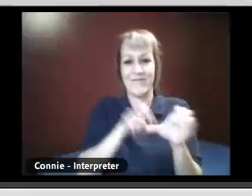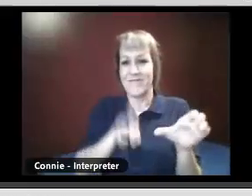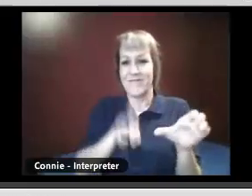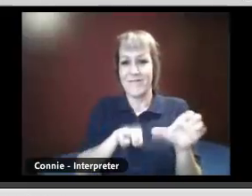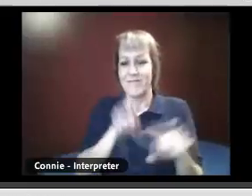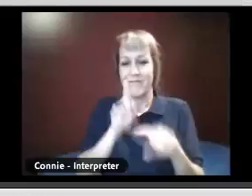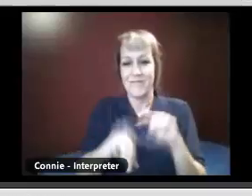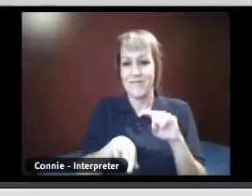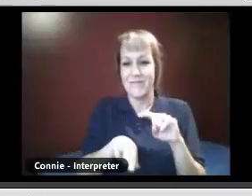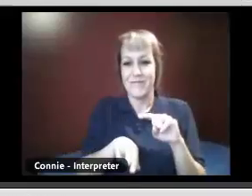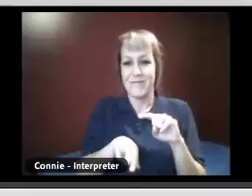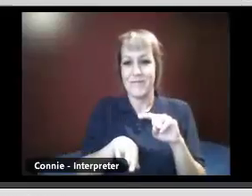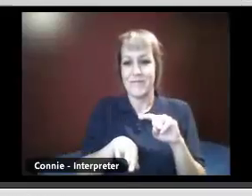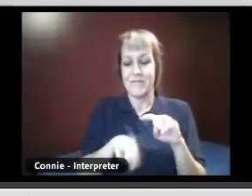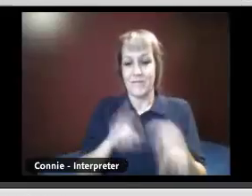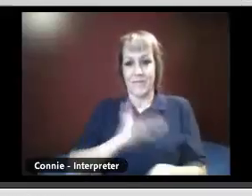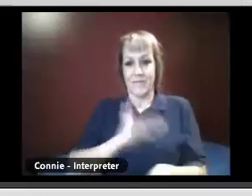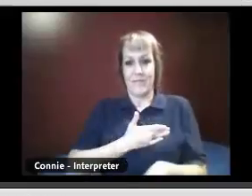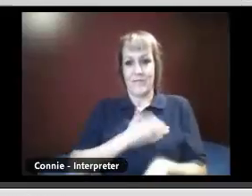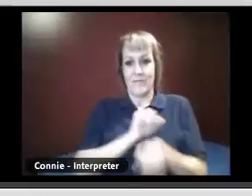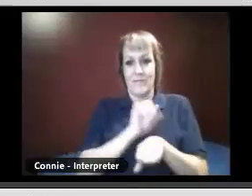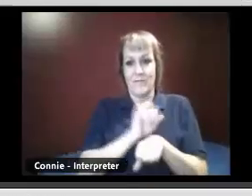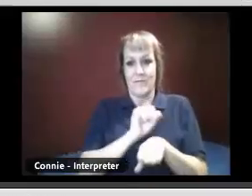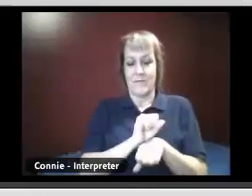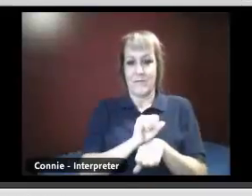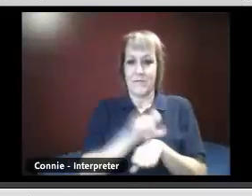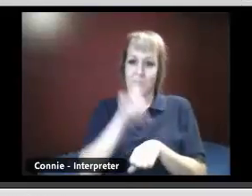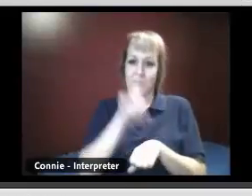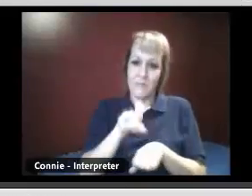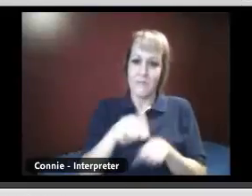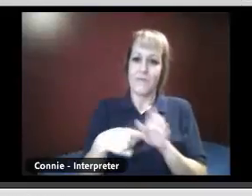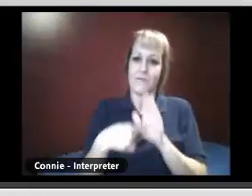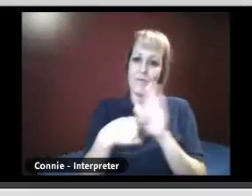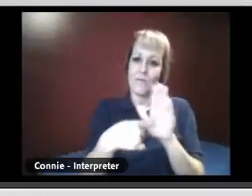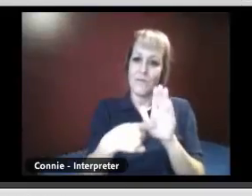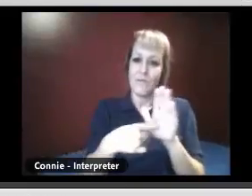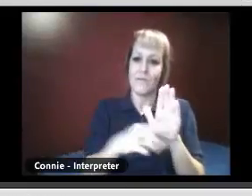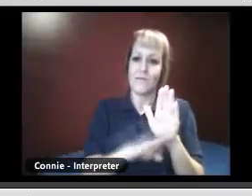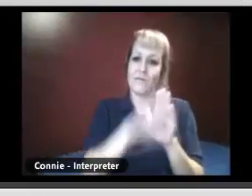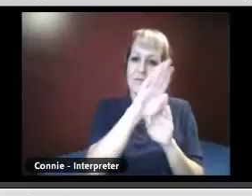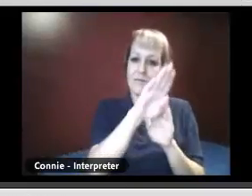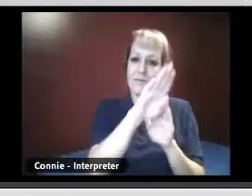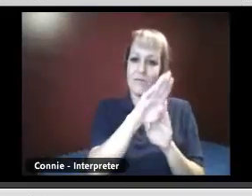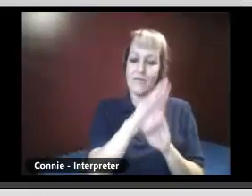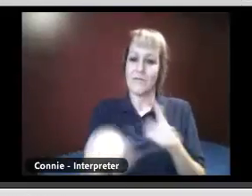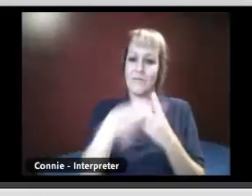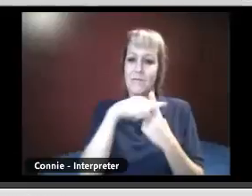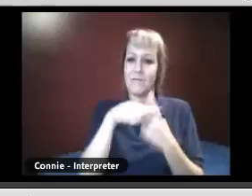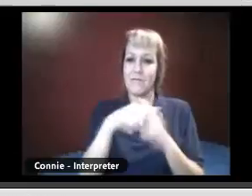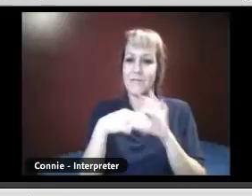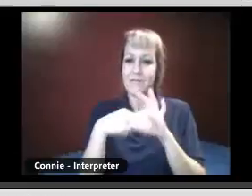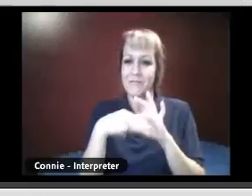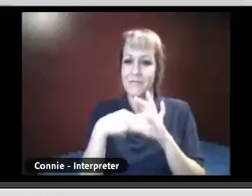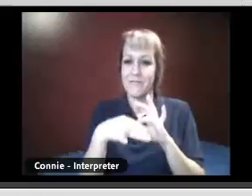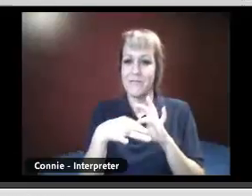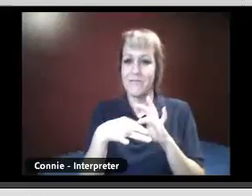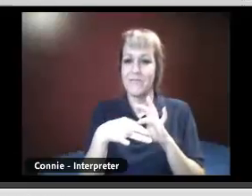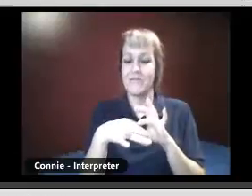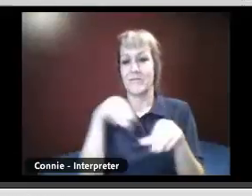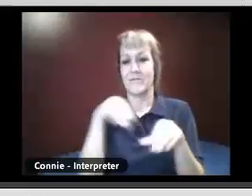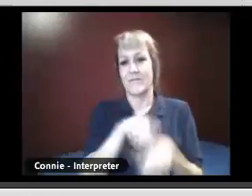because we're tasked, with keeping constructive relationships going on, within our teams, within our departments, within the libraries